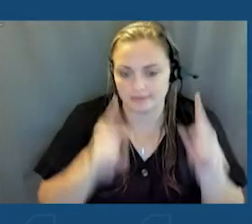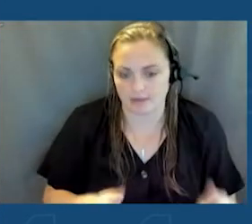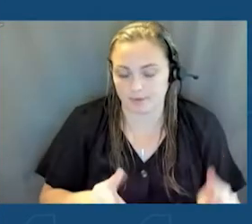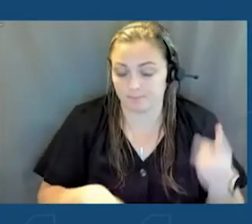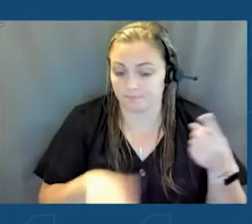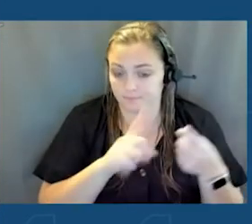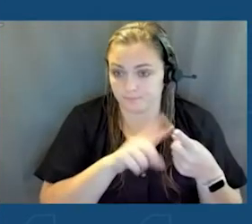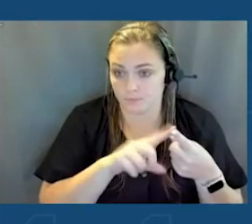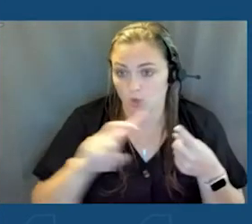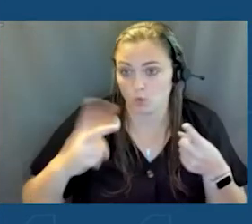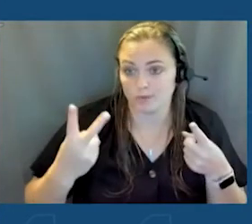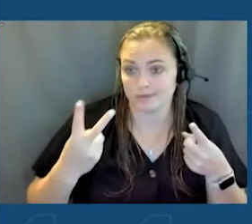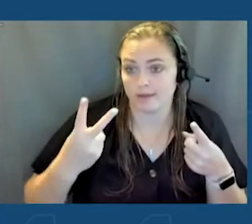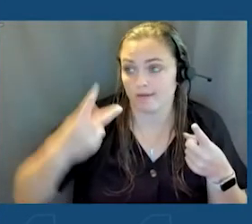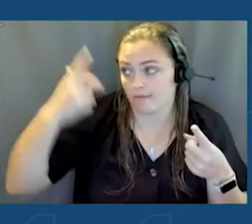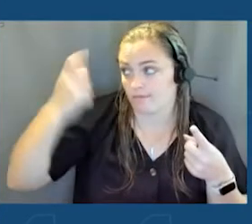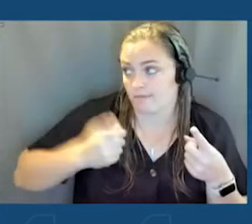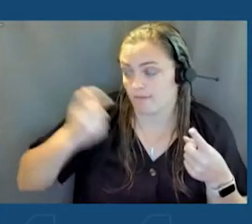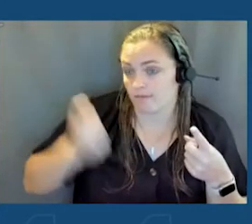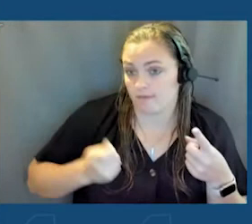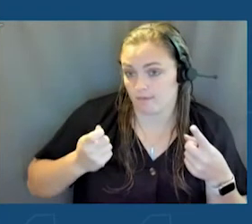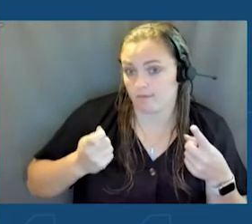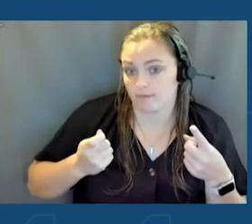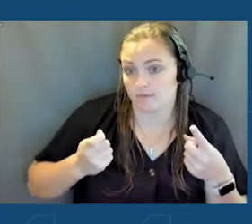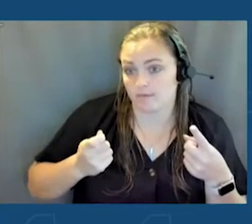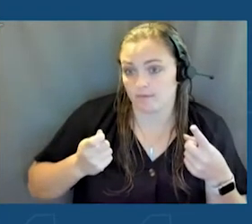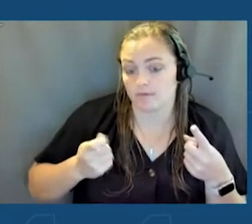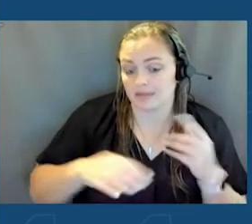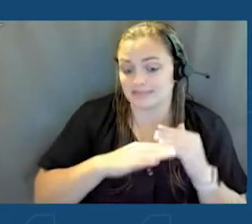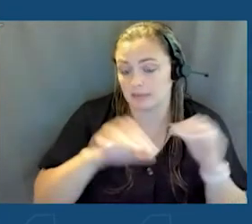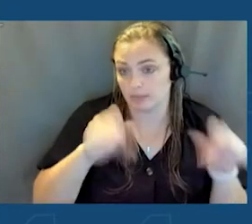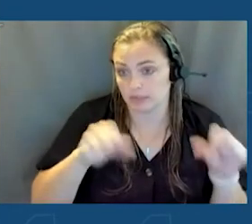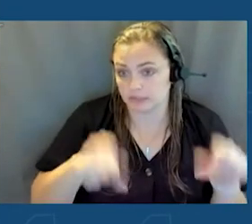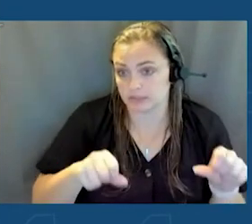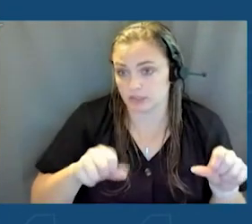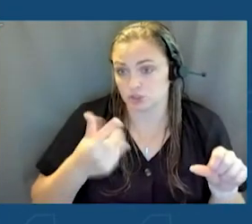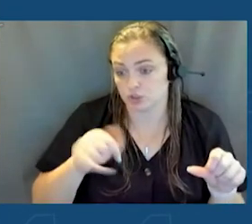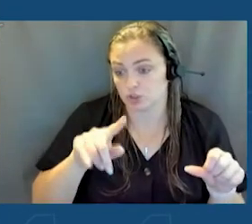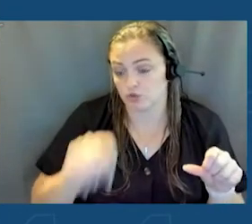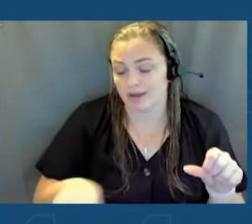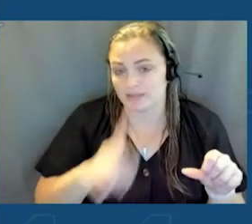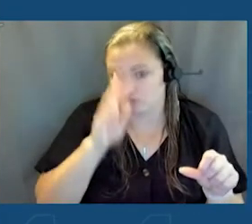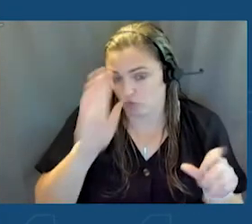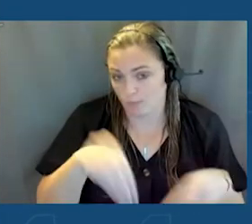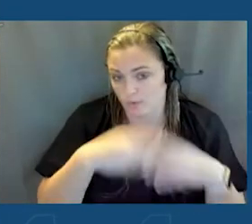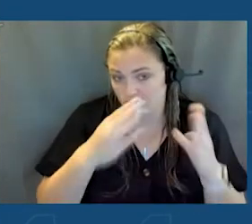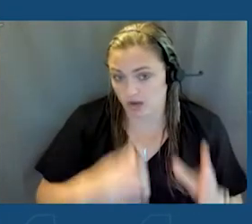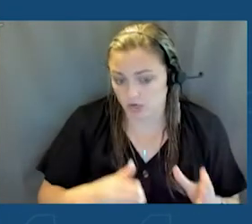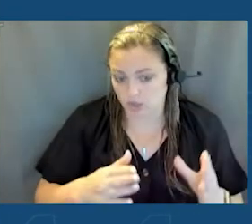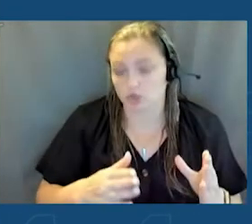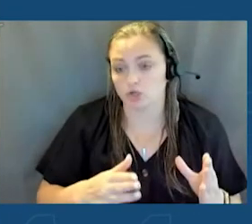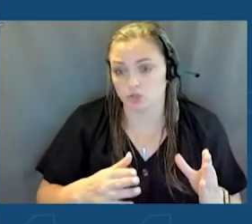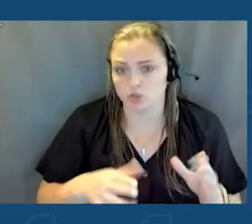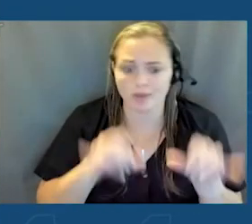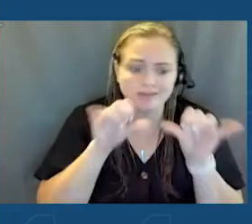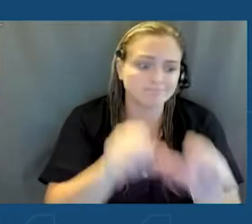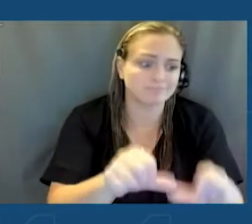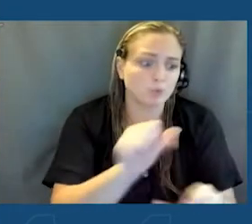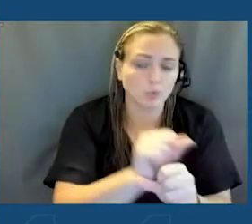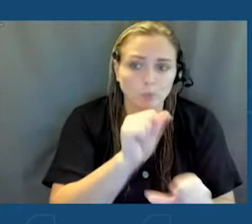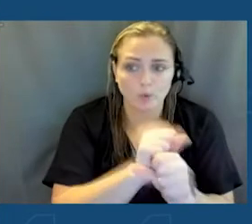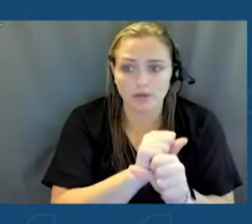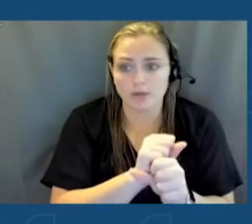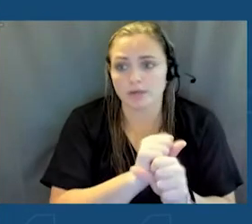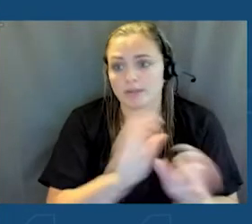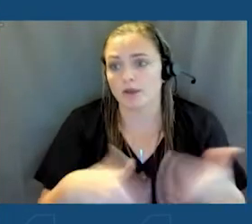second round of child care stabilization grants for providers. This is direct money to the providers so they can stay in business, so they can offer